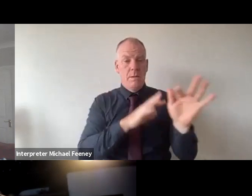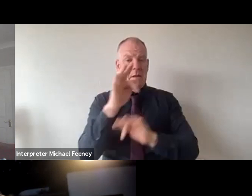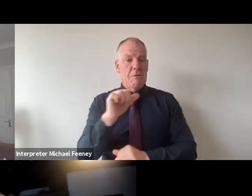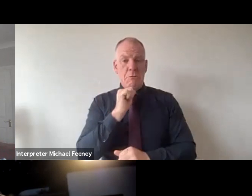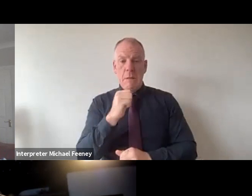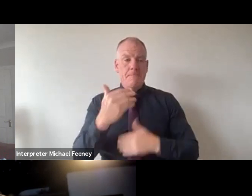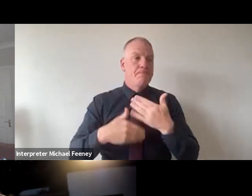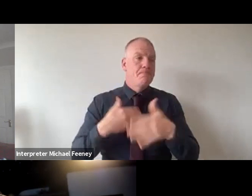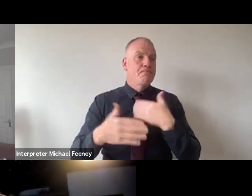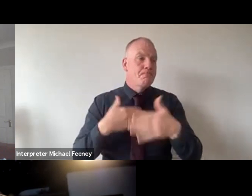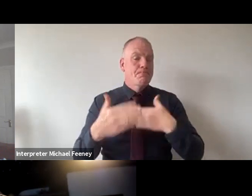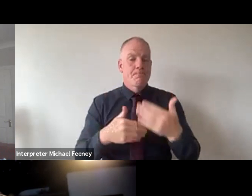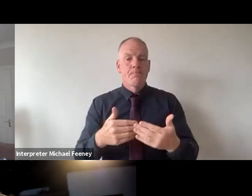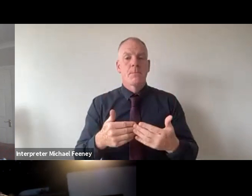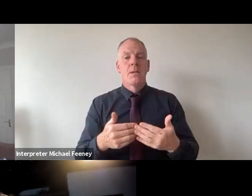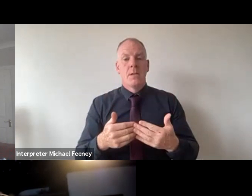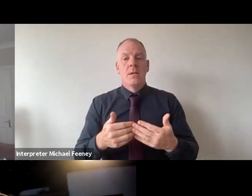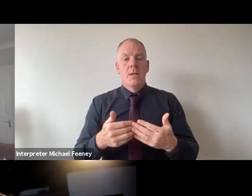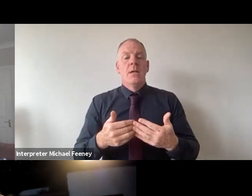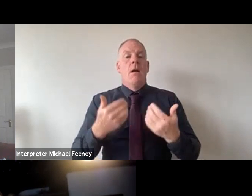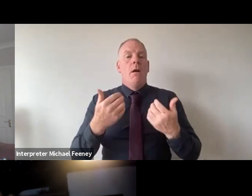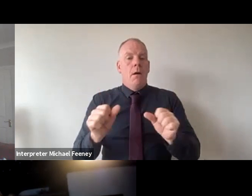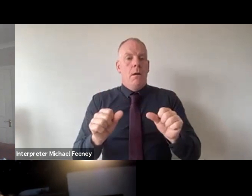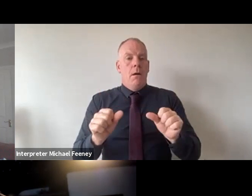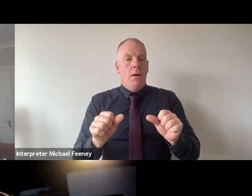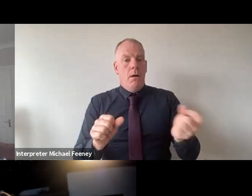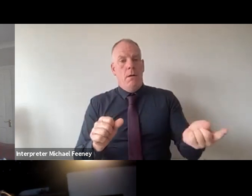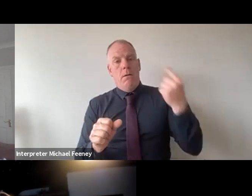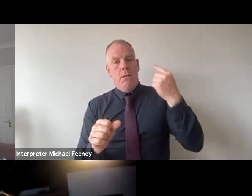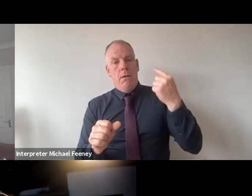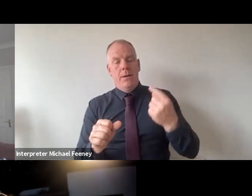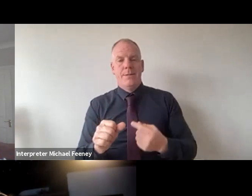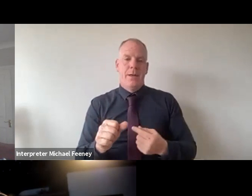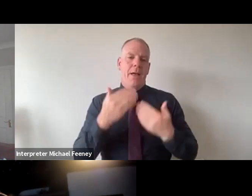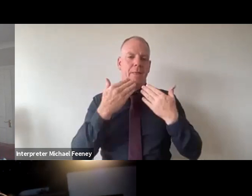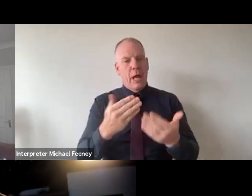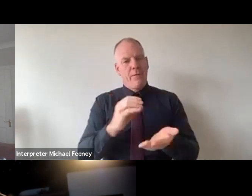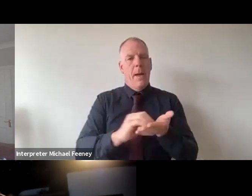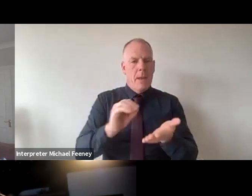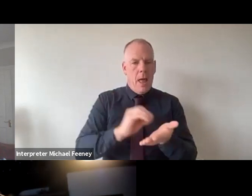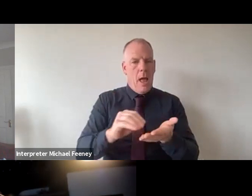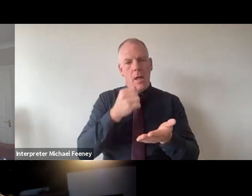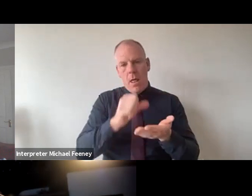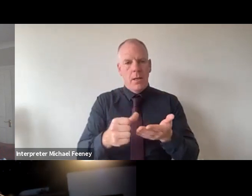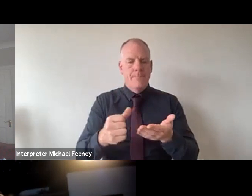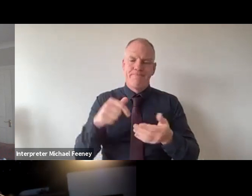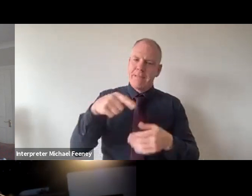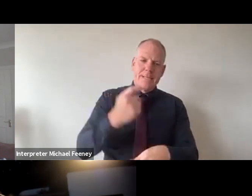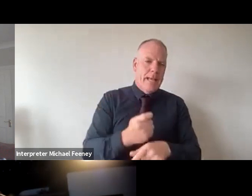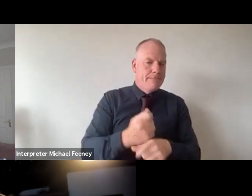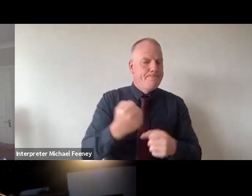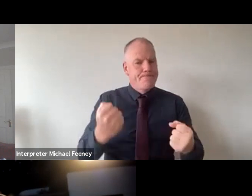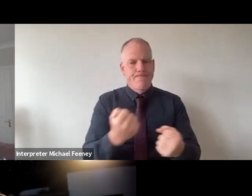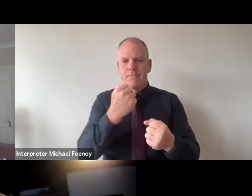think anything of it. Eventually got the Dear John letter, thank you for your application, but at this time,